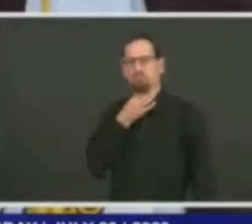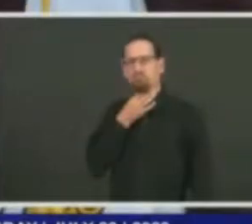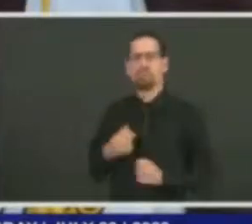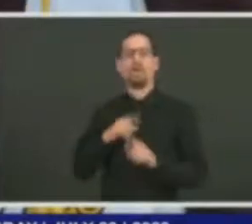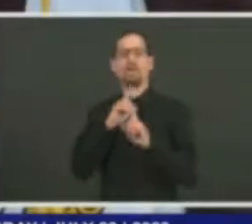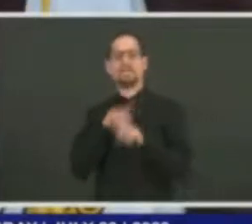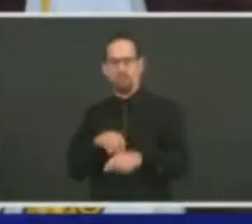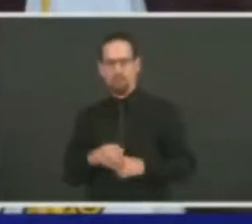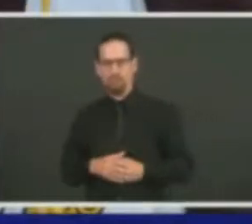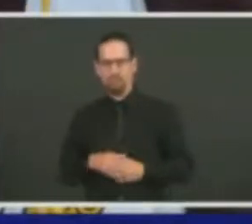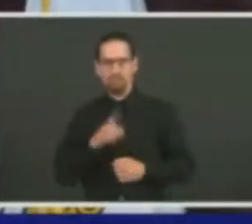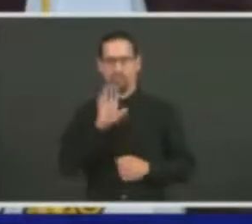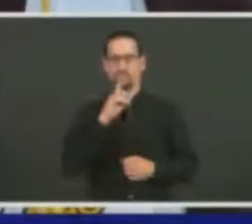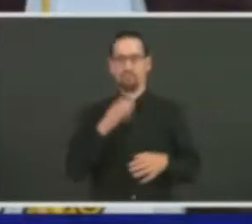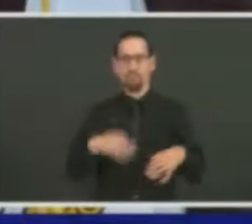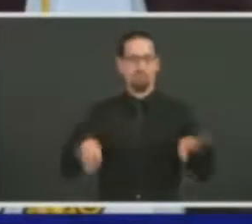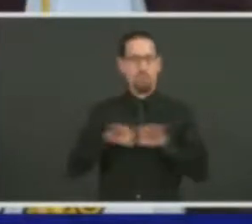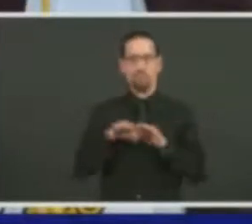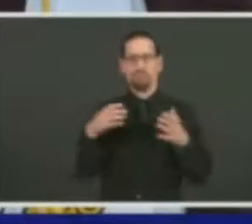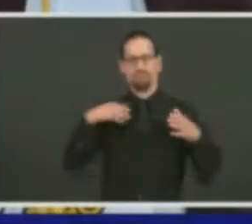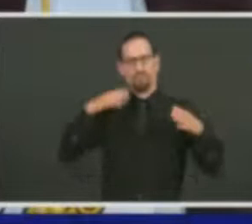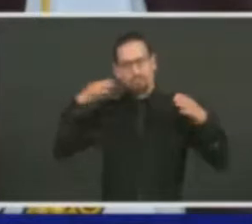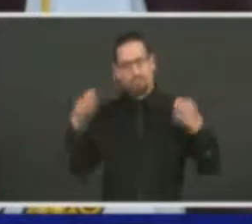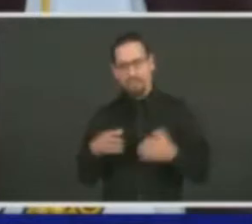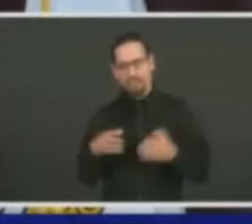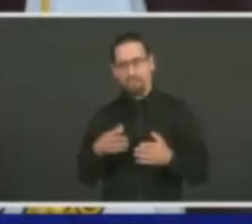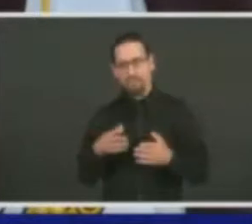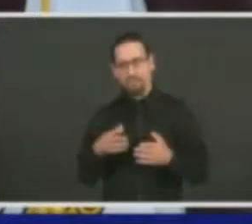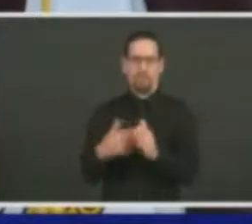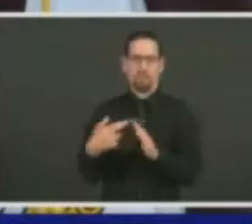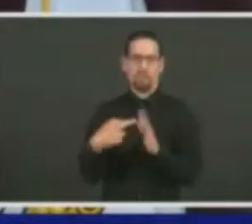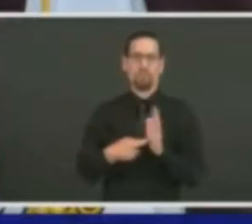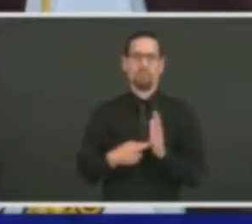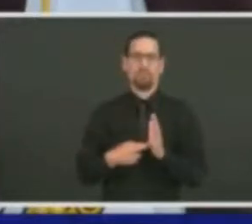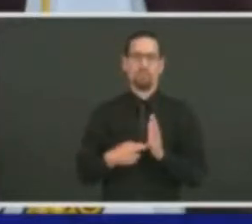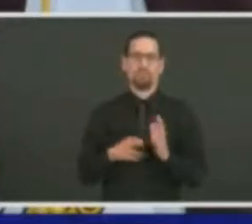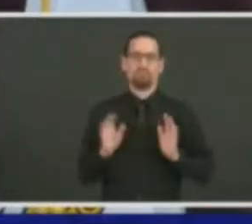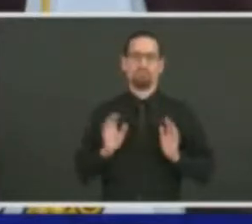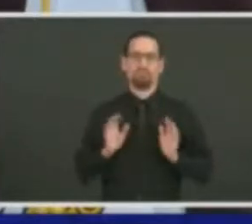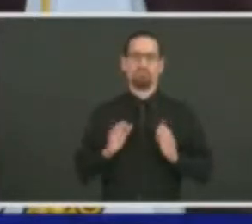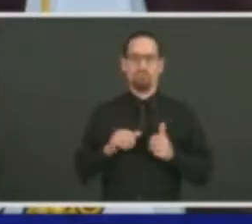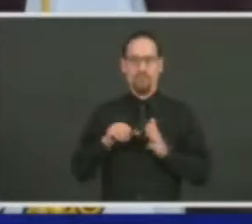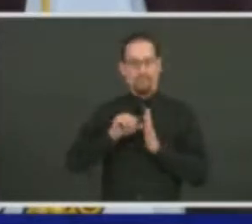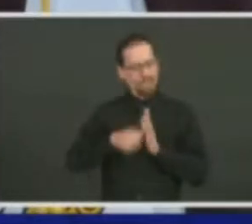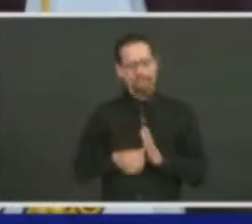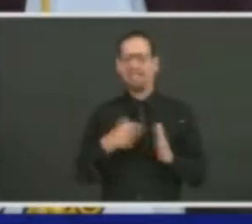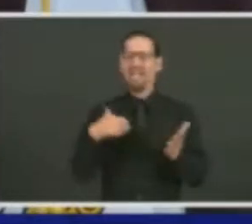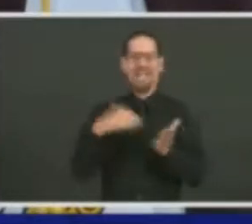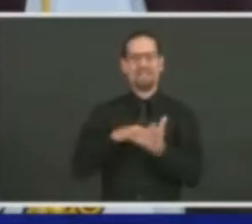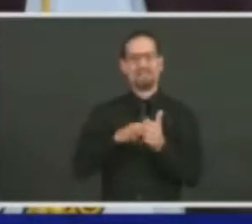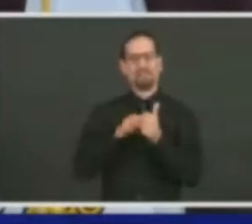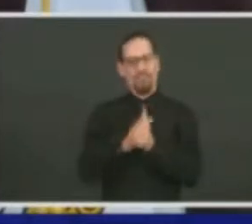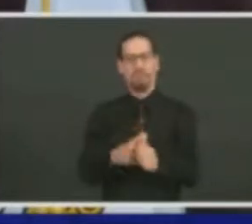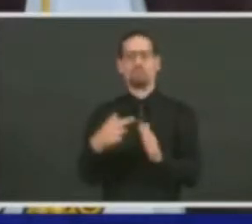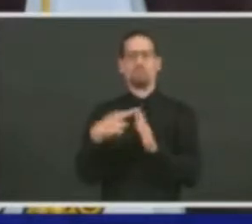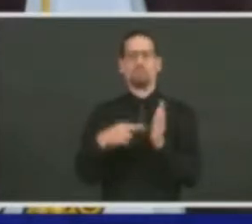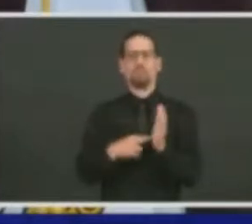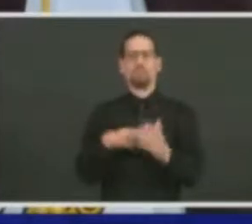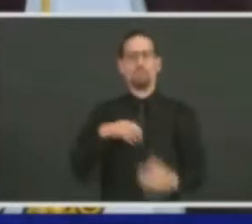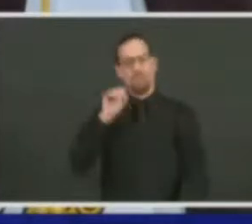to follow the rules. That's why we cannot emphasize enough that what is happening is